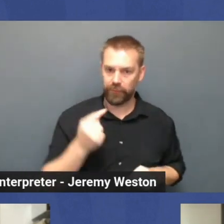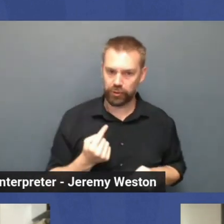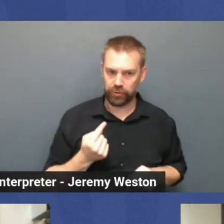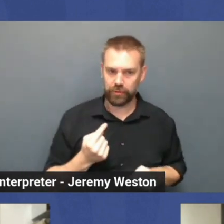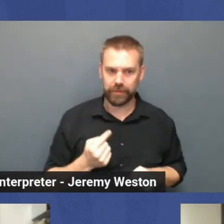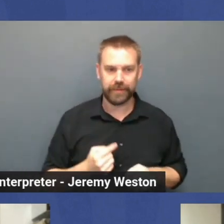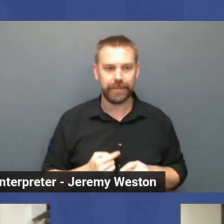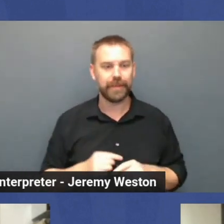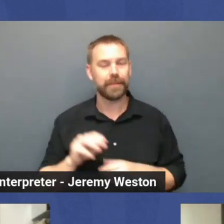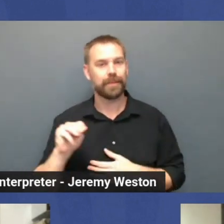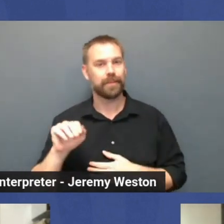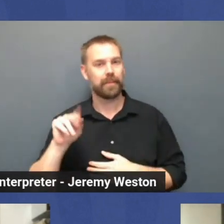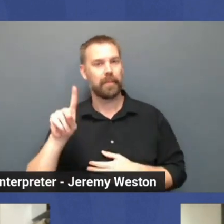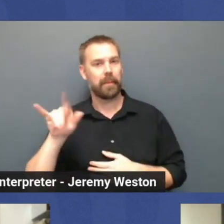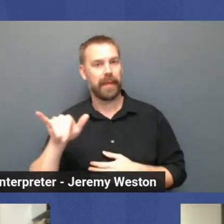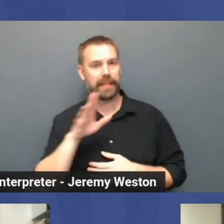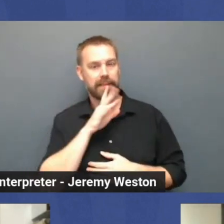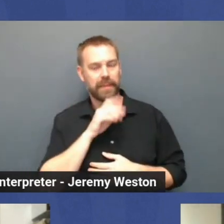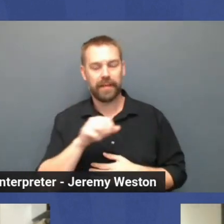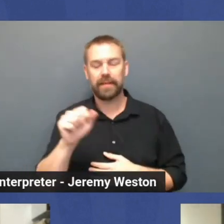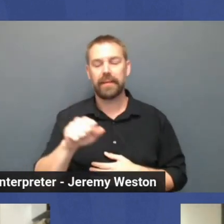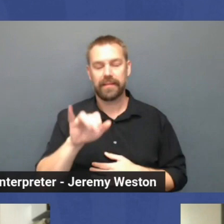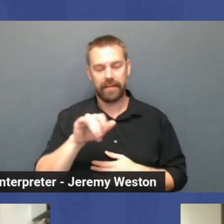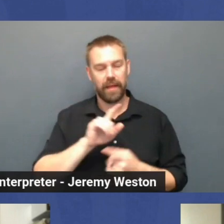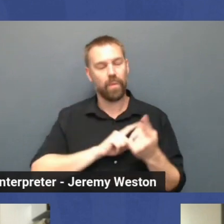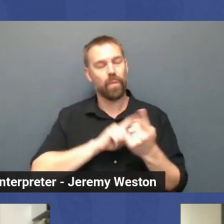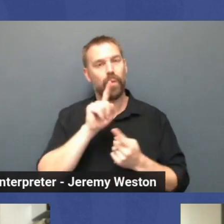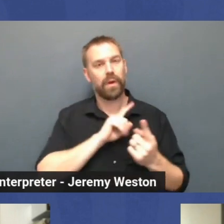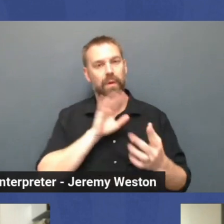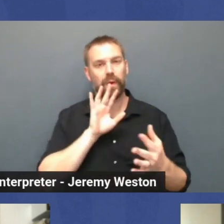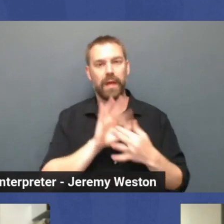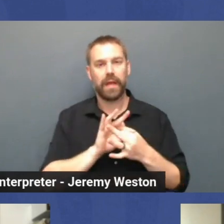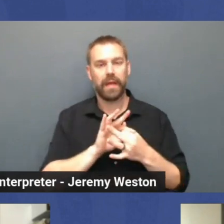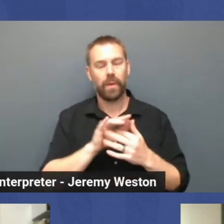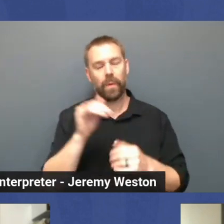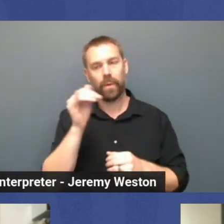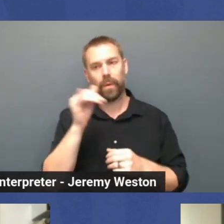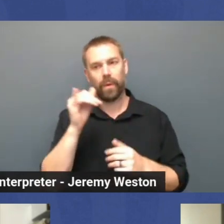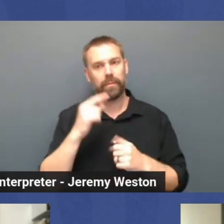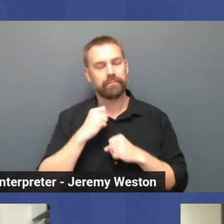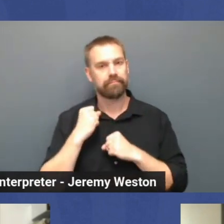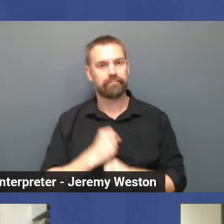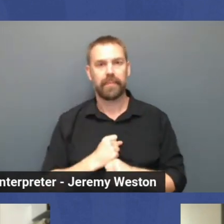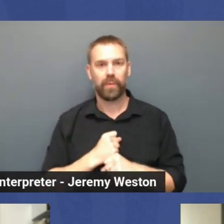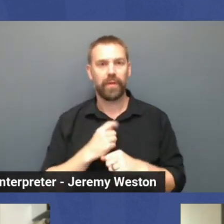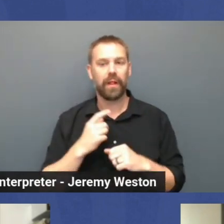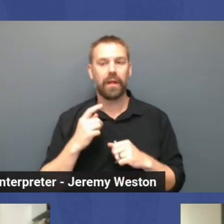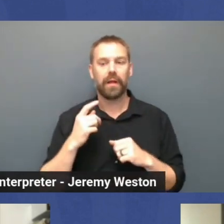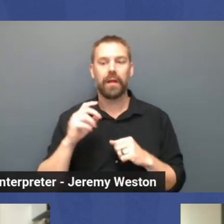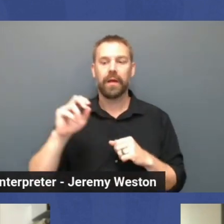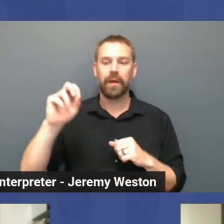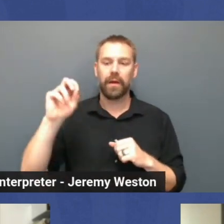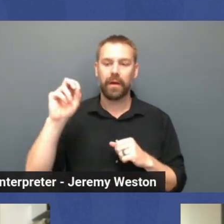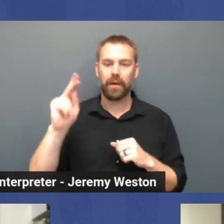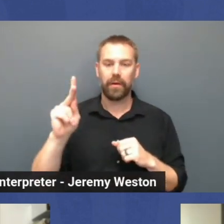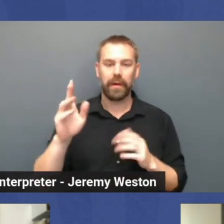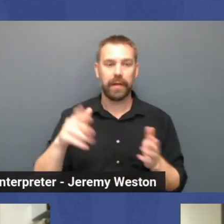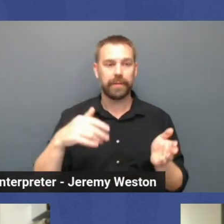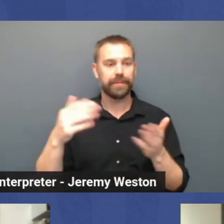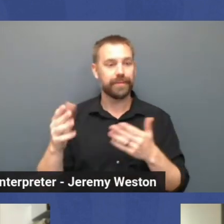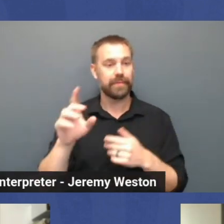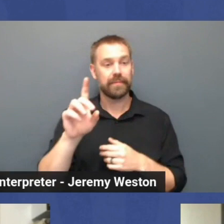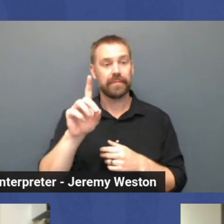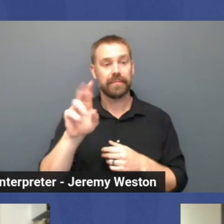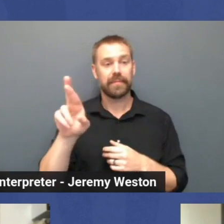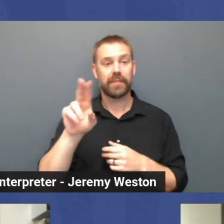one-to-one connection, person-to-person connection is often really super, super powerful. All right. Dr. DA, what are your thoughts?